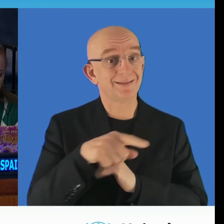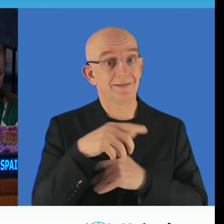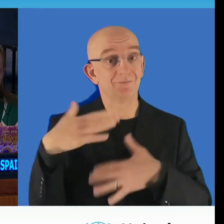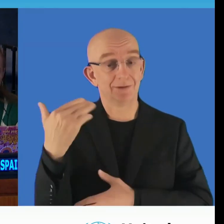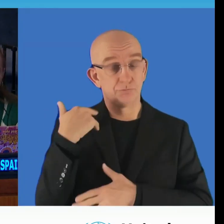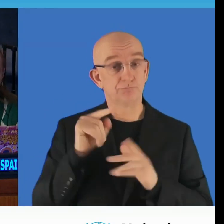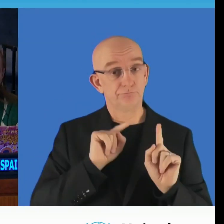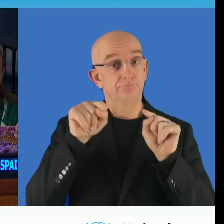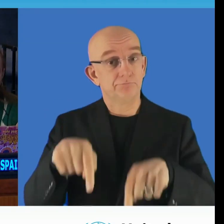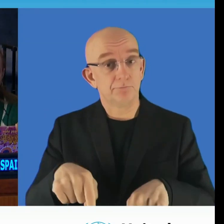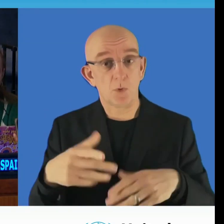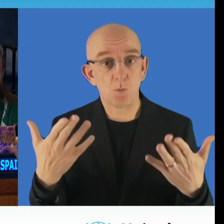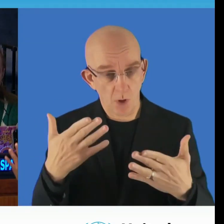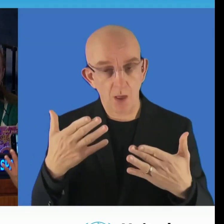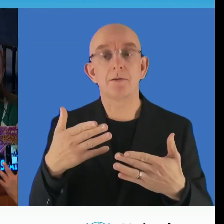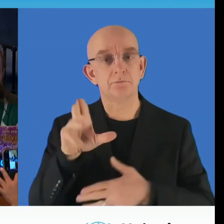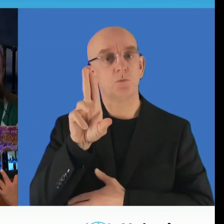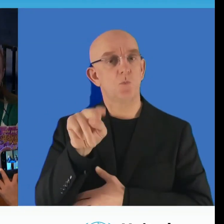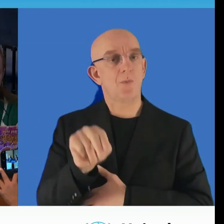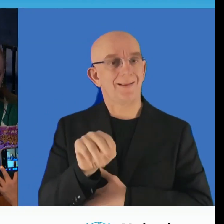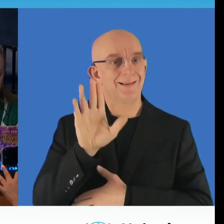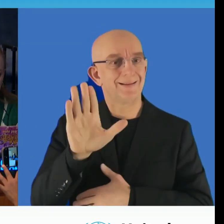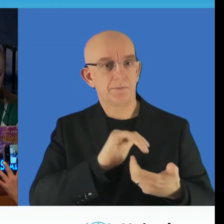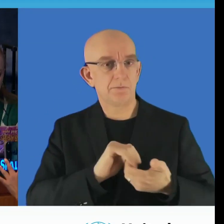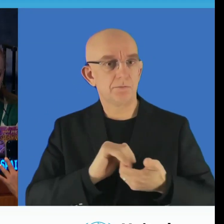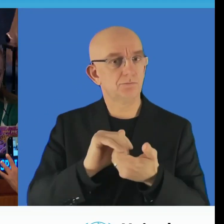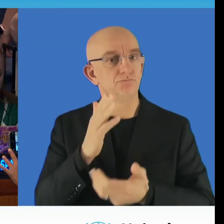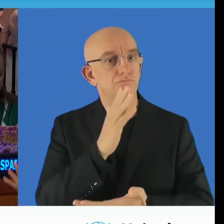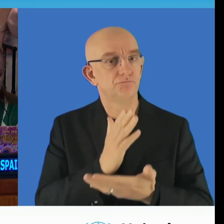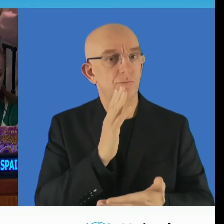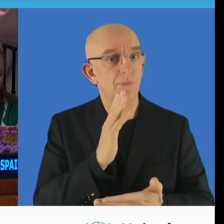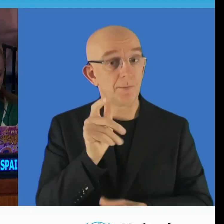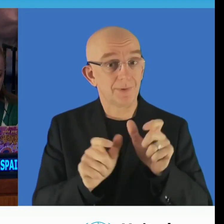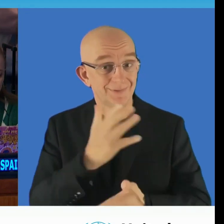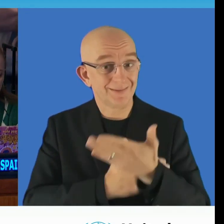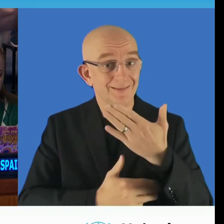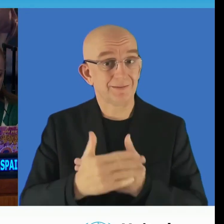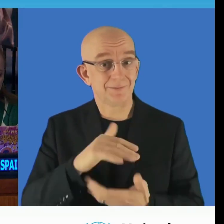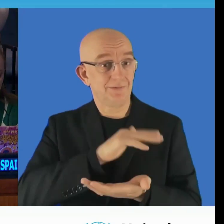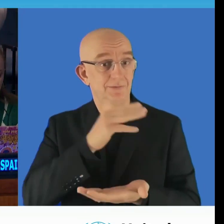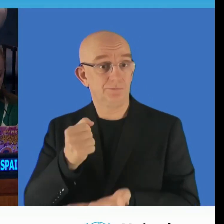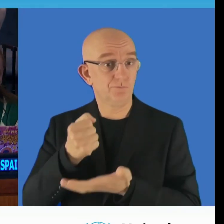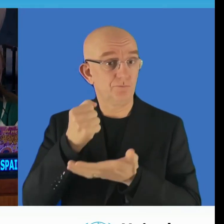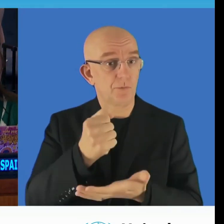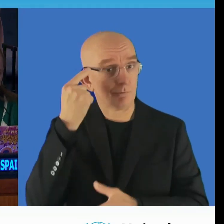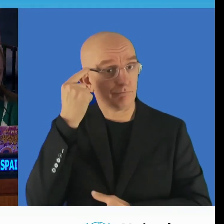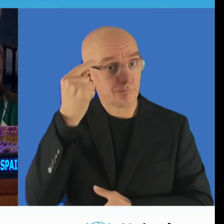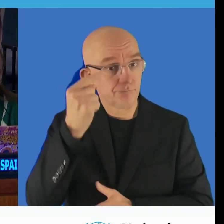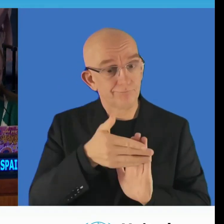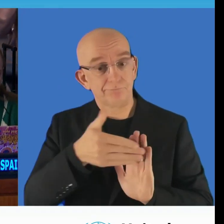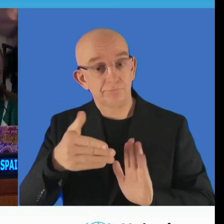Phase in 2023. As a key activity of the inception phase, an induction training of